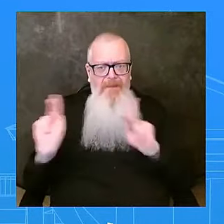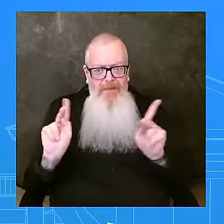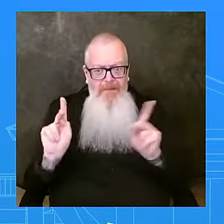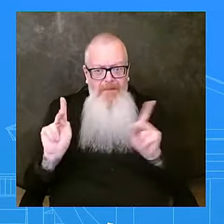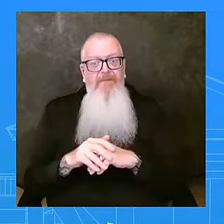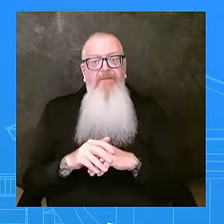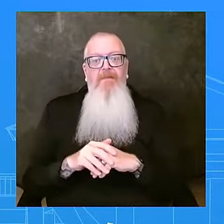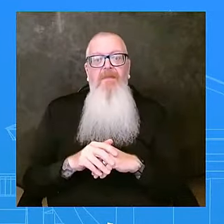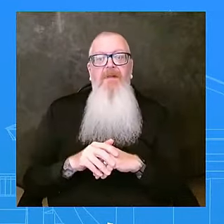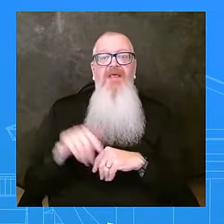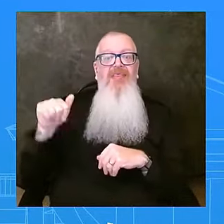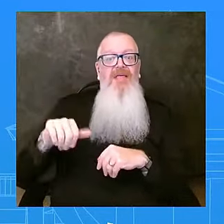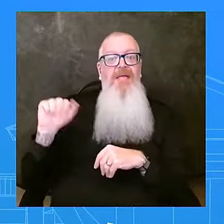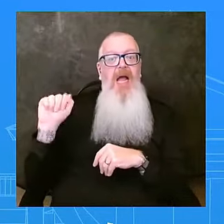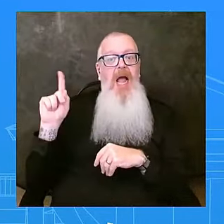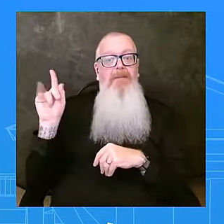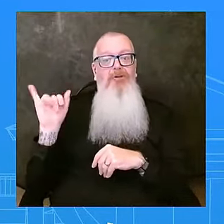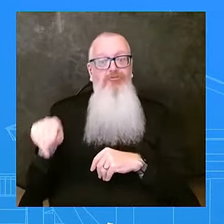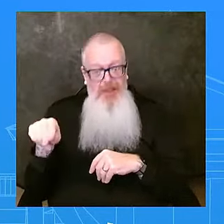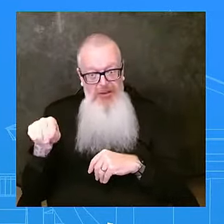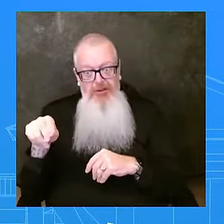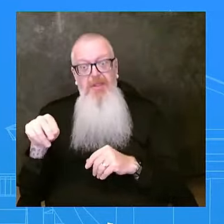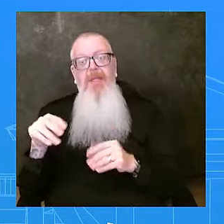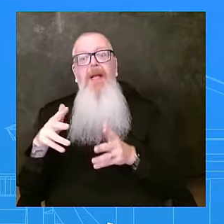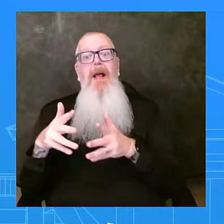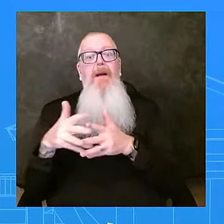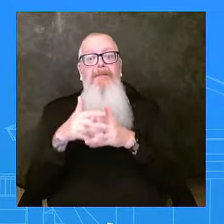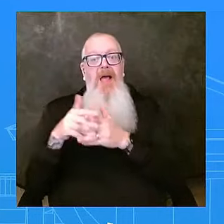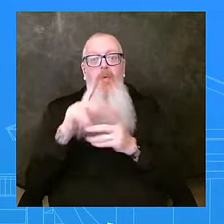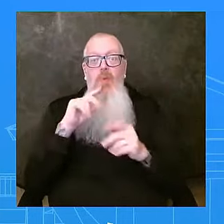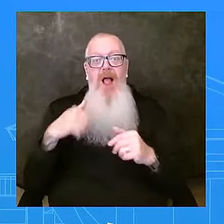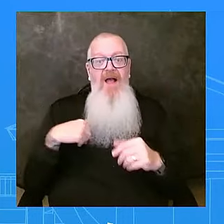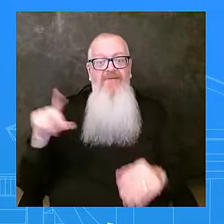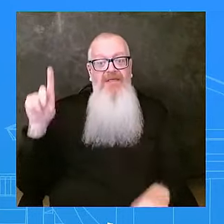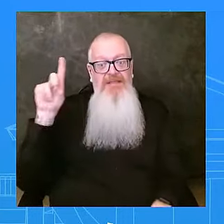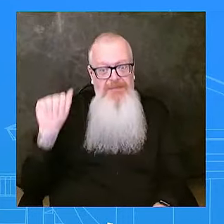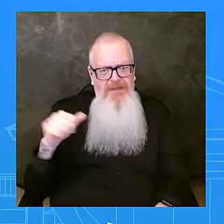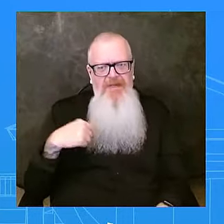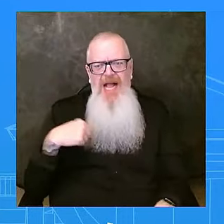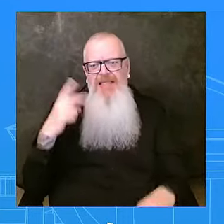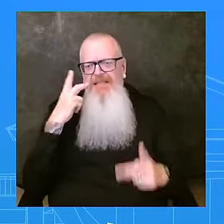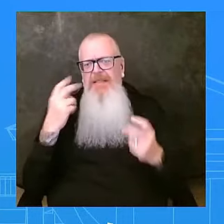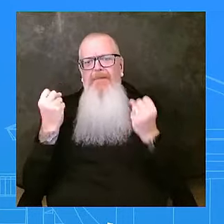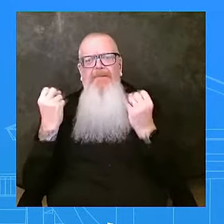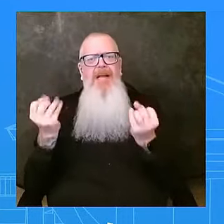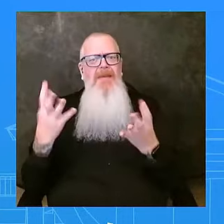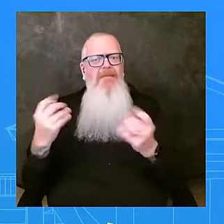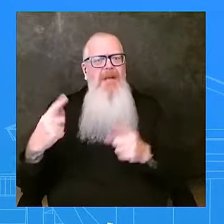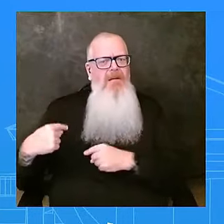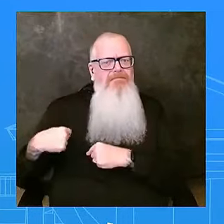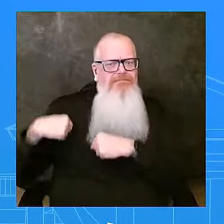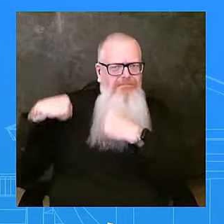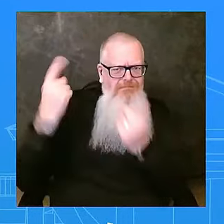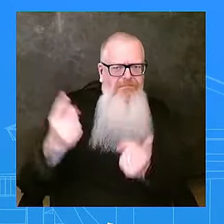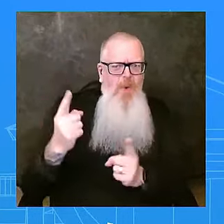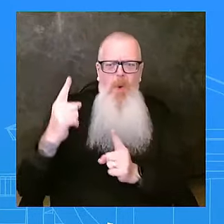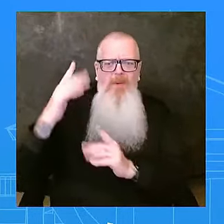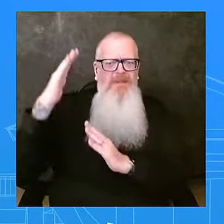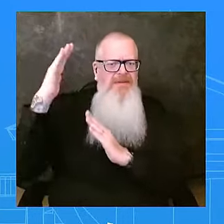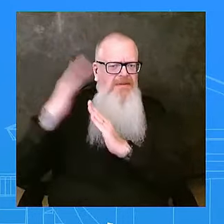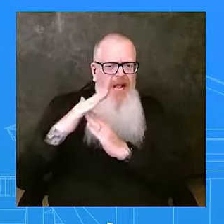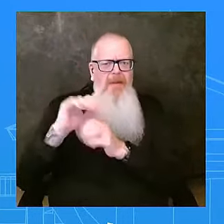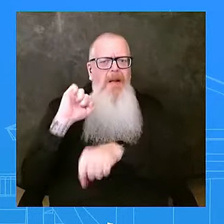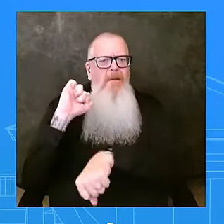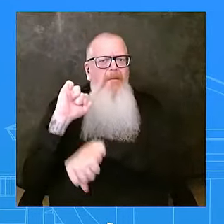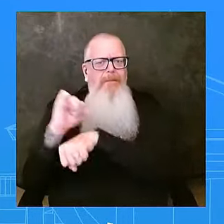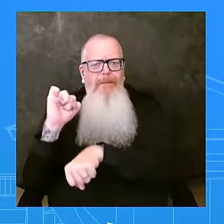administration, Americans with disabilities have seen historic increases in employment and earnings, and the administration